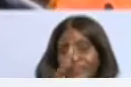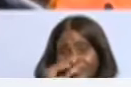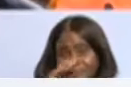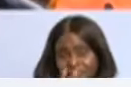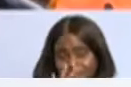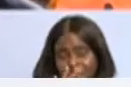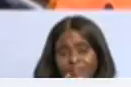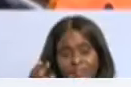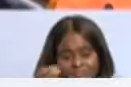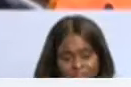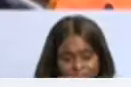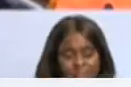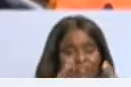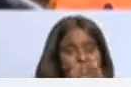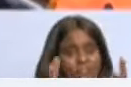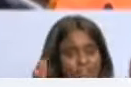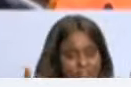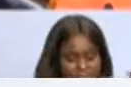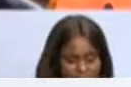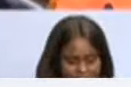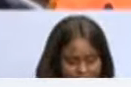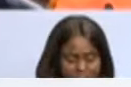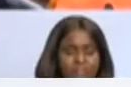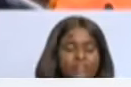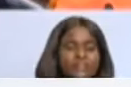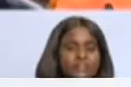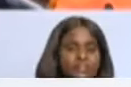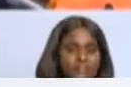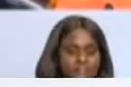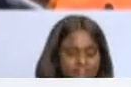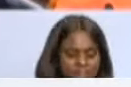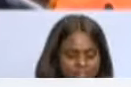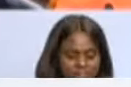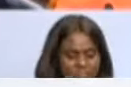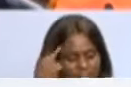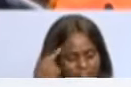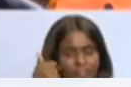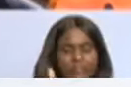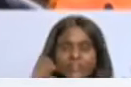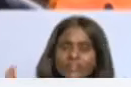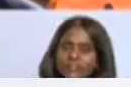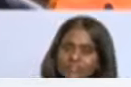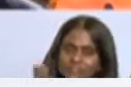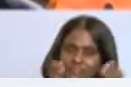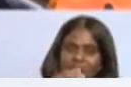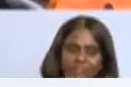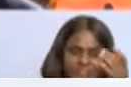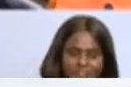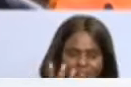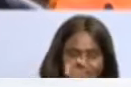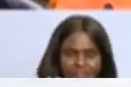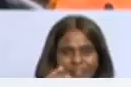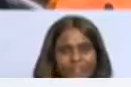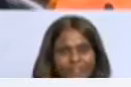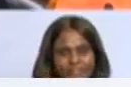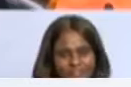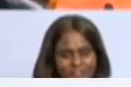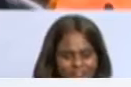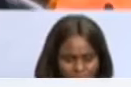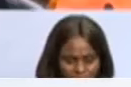to further expand the local manufacturing base, government is promoting the production and consumption of local